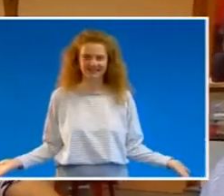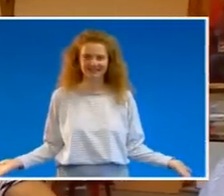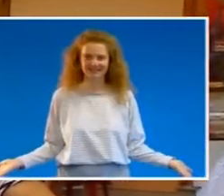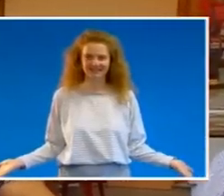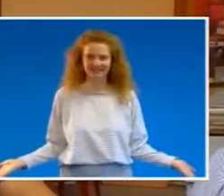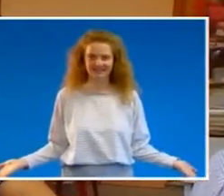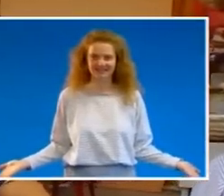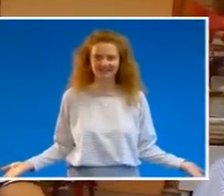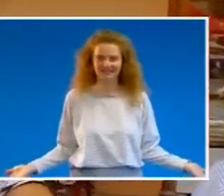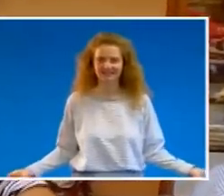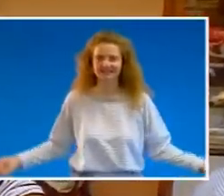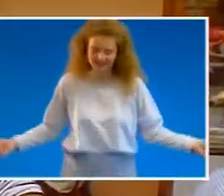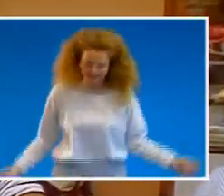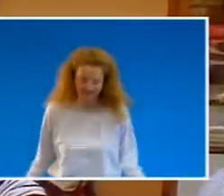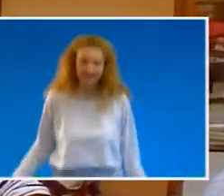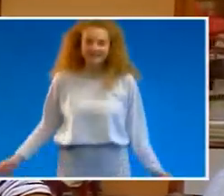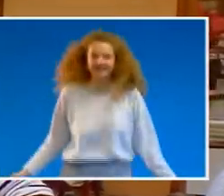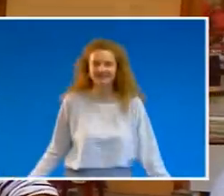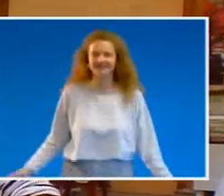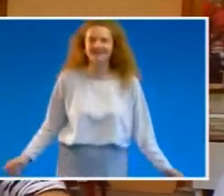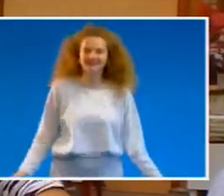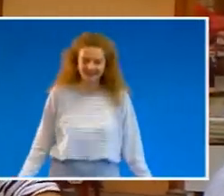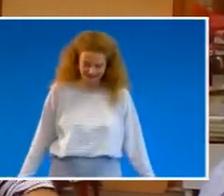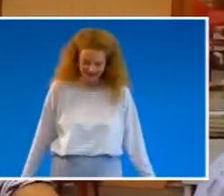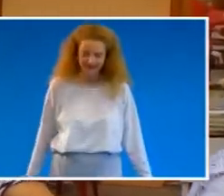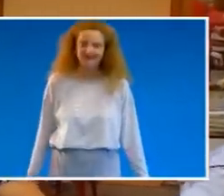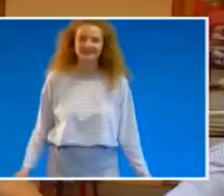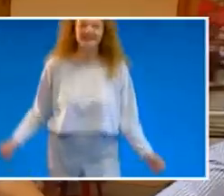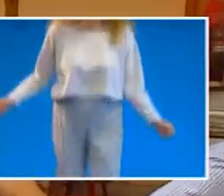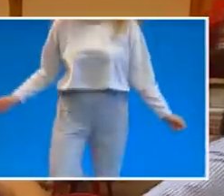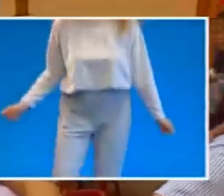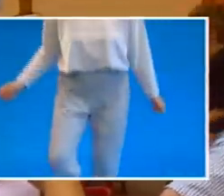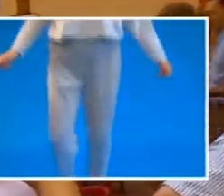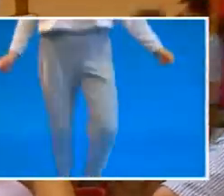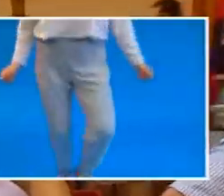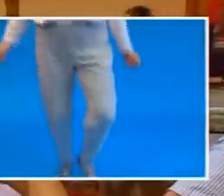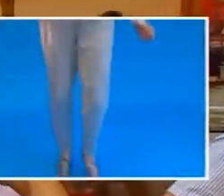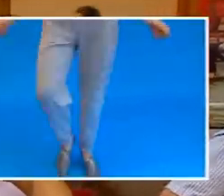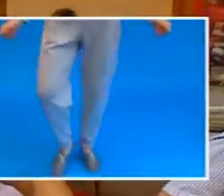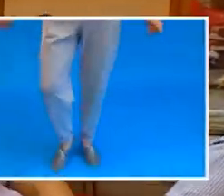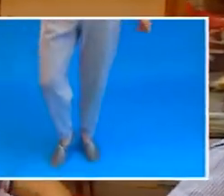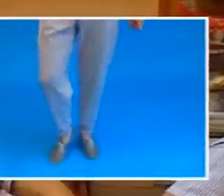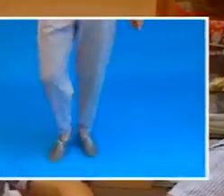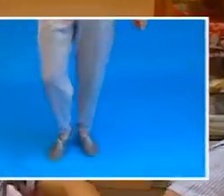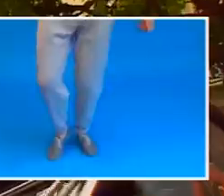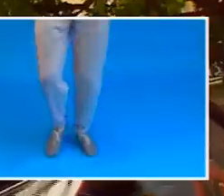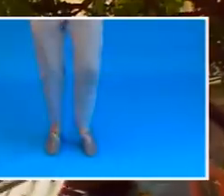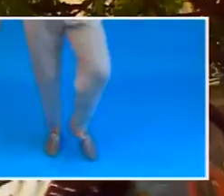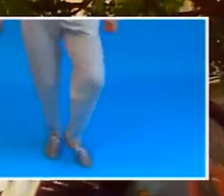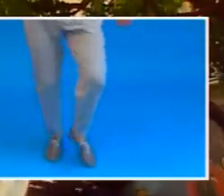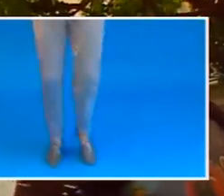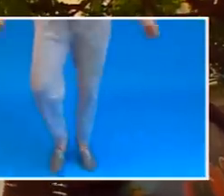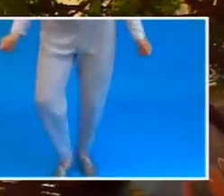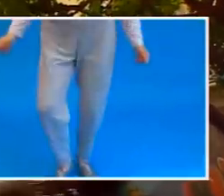he was here. He danced about in his stockinged feet. He danced about in his stockinged feet.